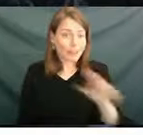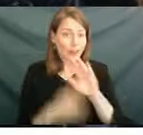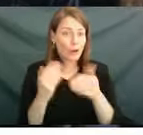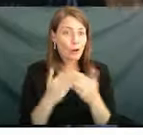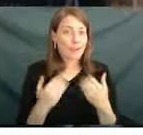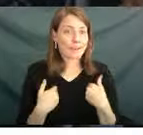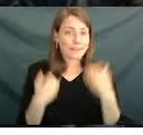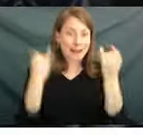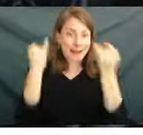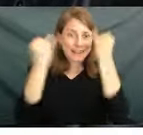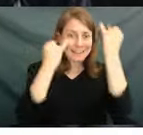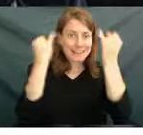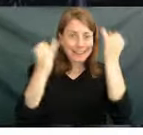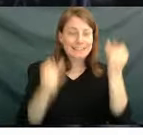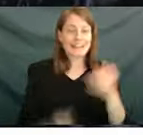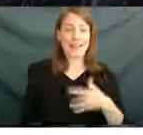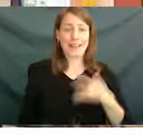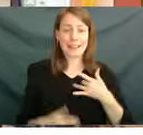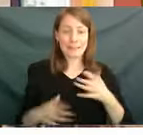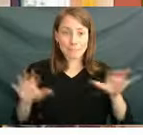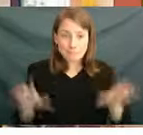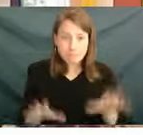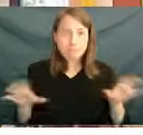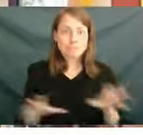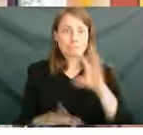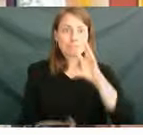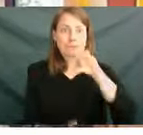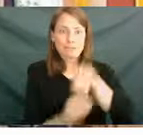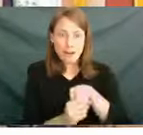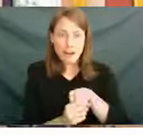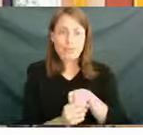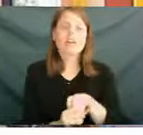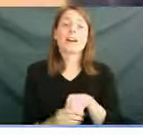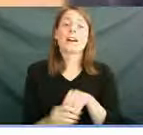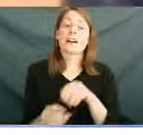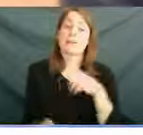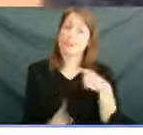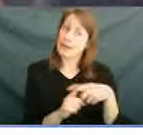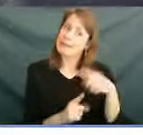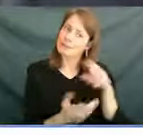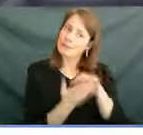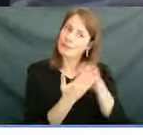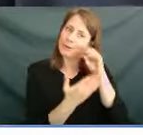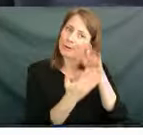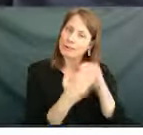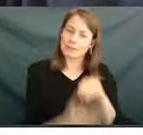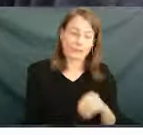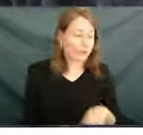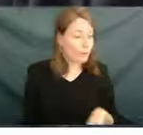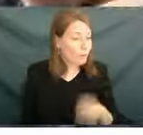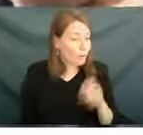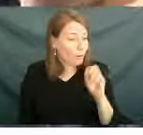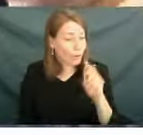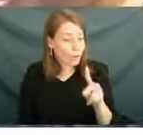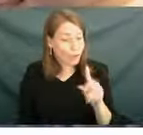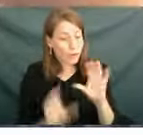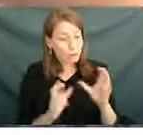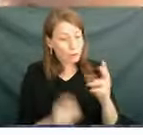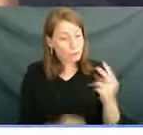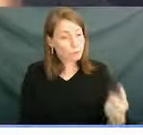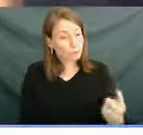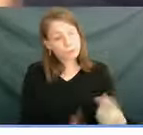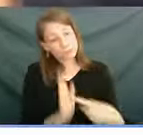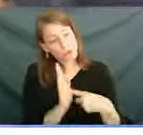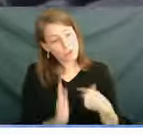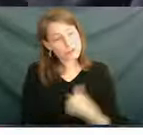into cyberbullying. OK, group 2, could you show us your role play, please? Hey, we should prank call those girls over there.